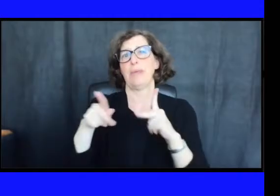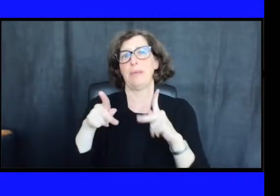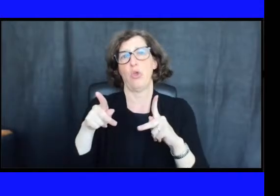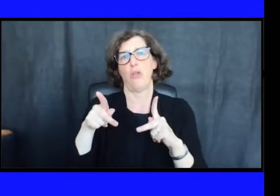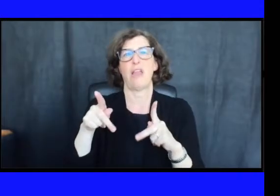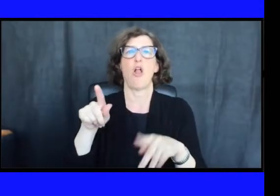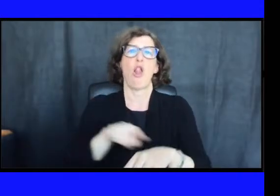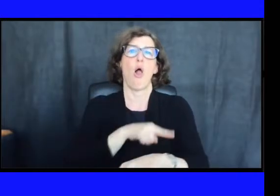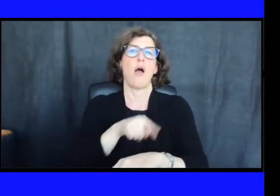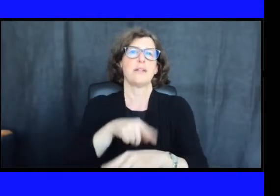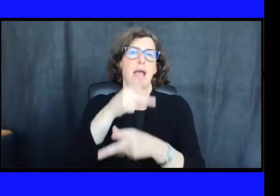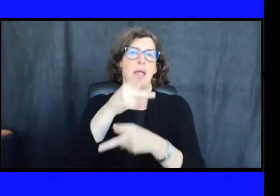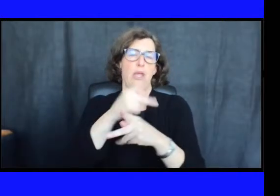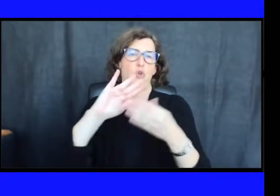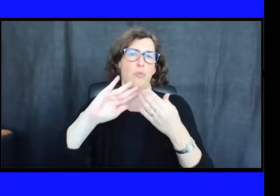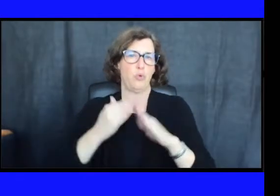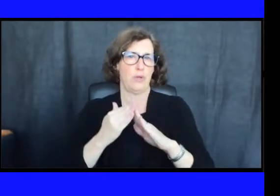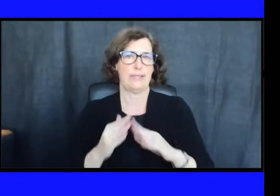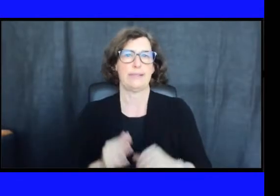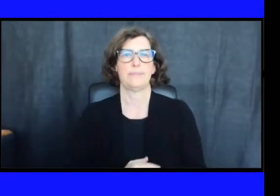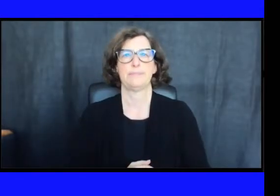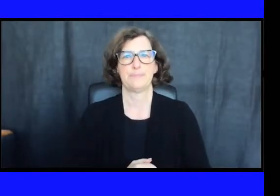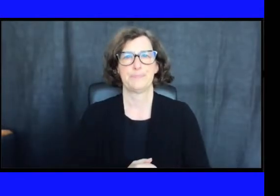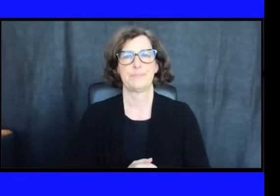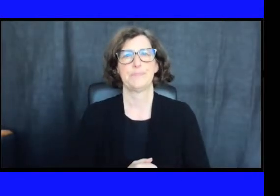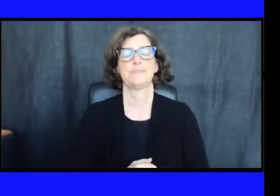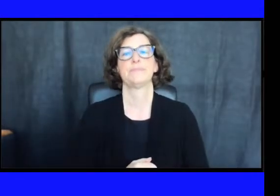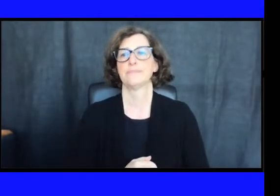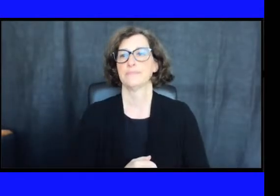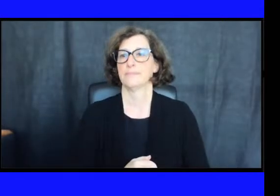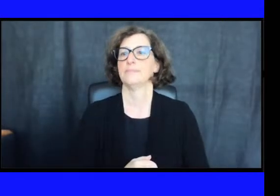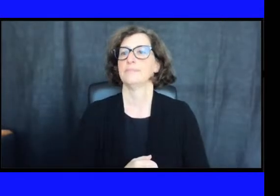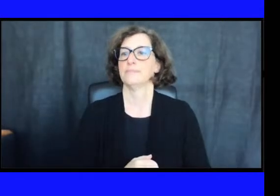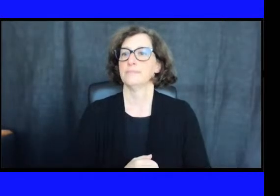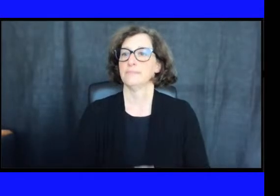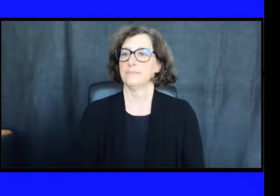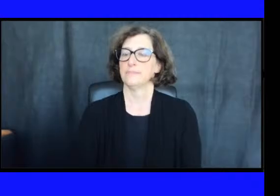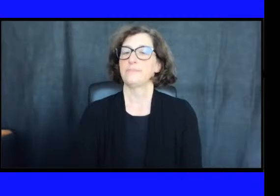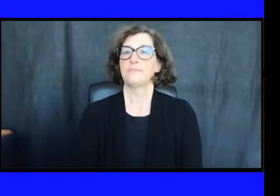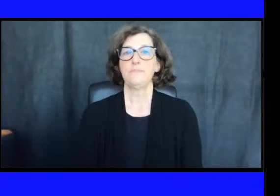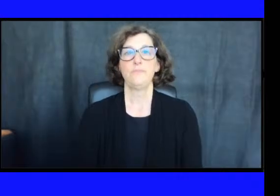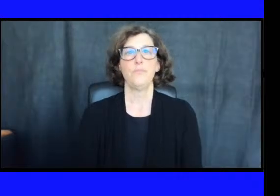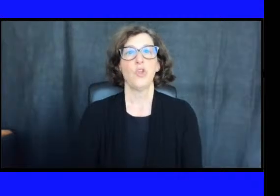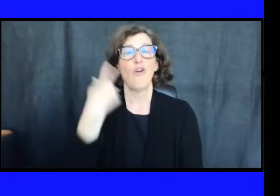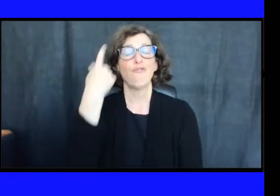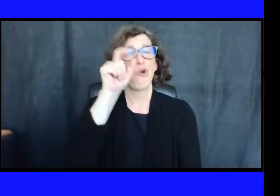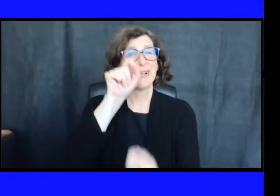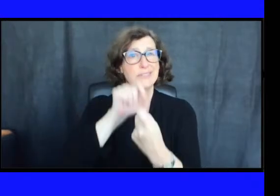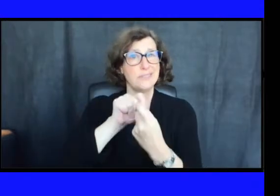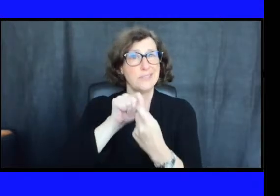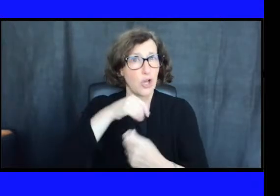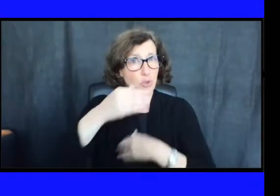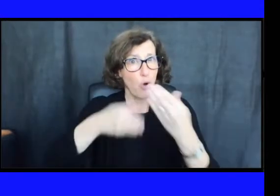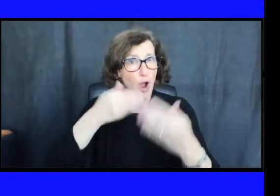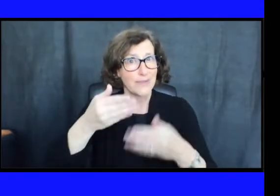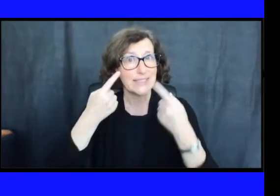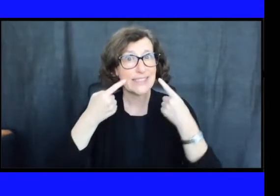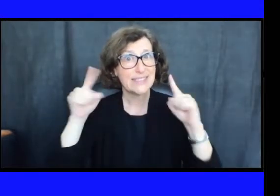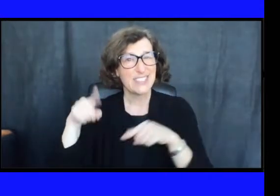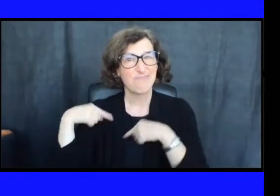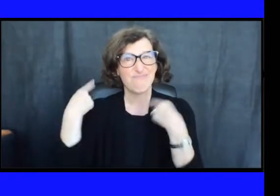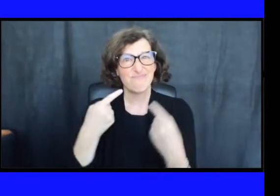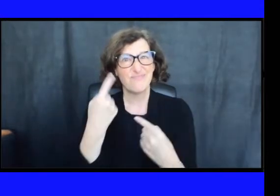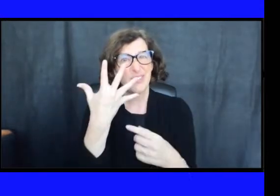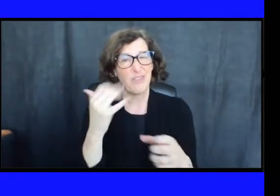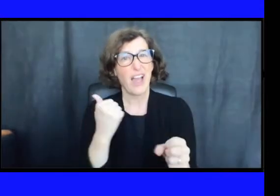terms, as well as highlight cultural and heritage dates throughout the year. In addition, the system fulfilled